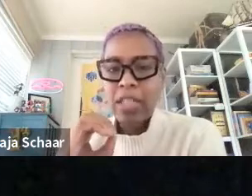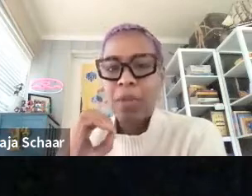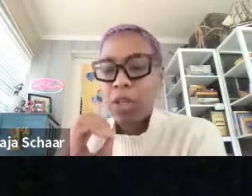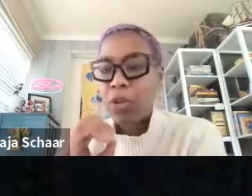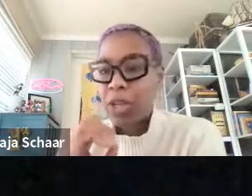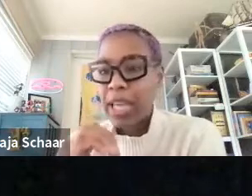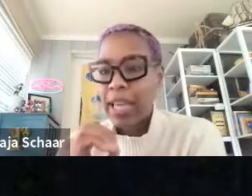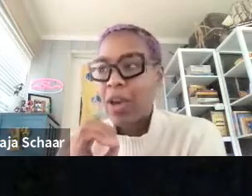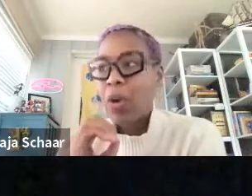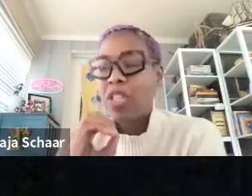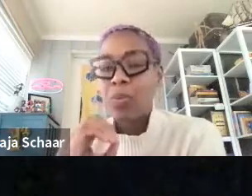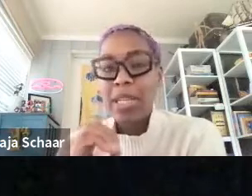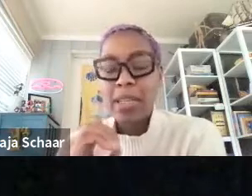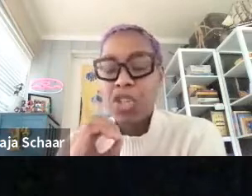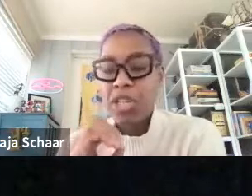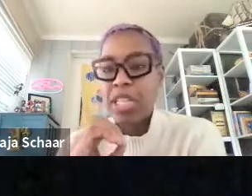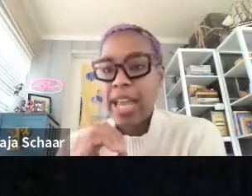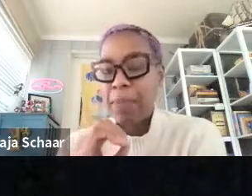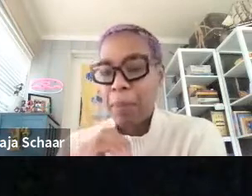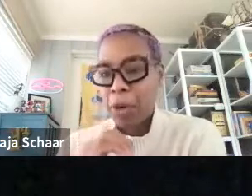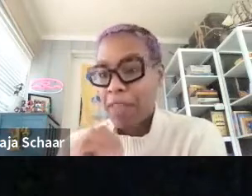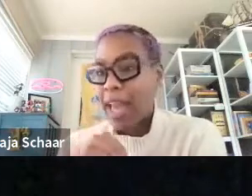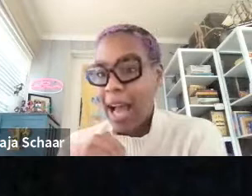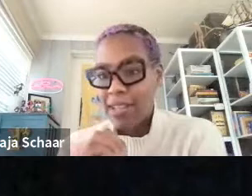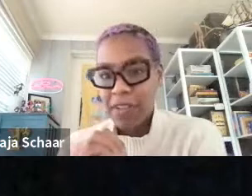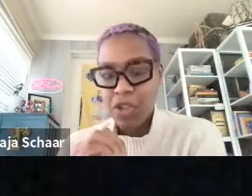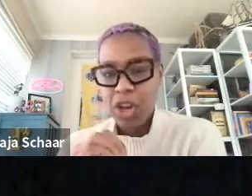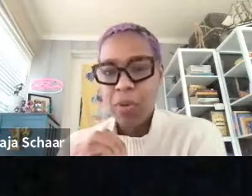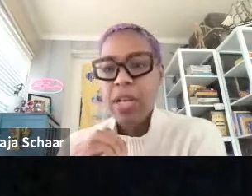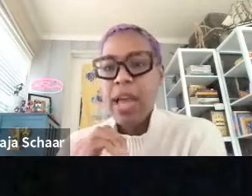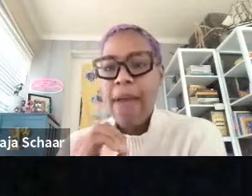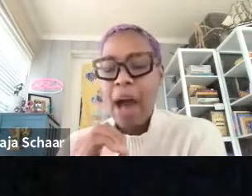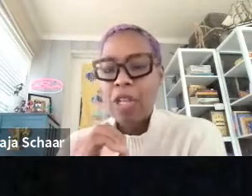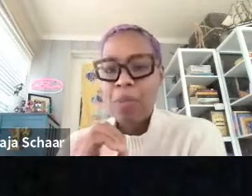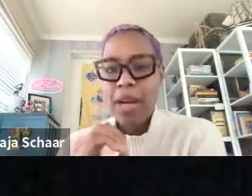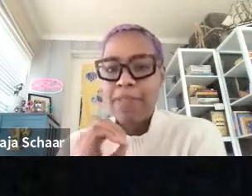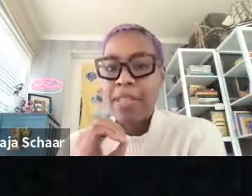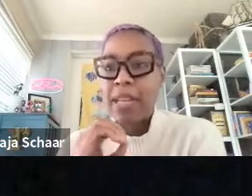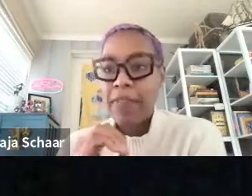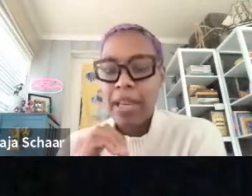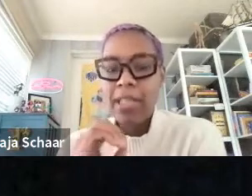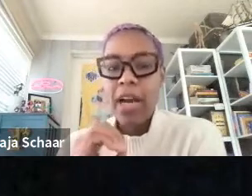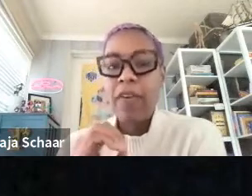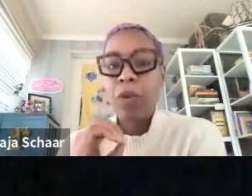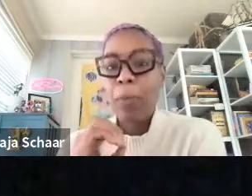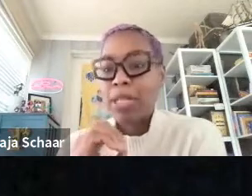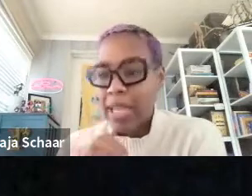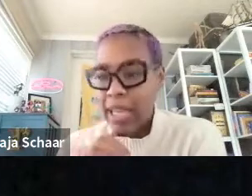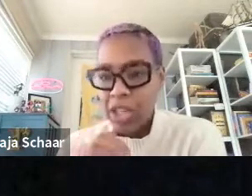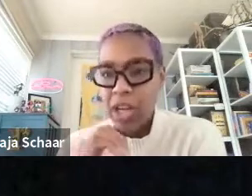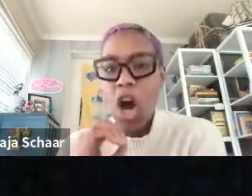Dr. Martin Luther King was the reason that she stayed a member of the cast of this show. And that was because of the significance of